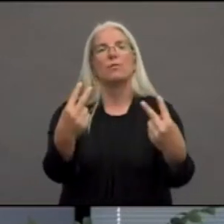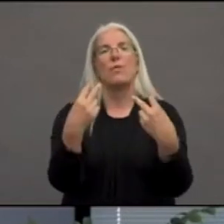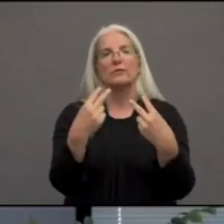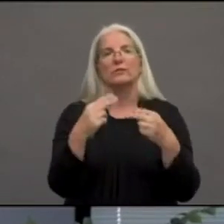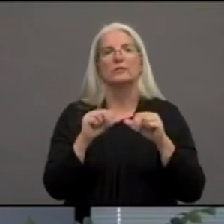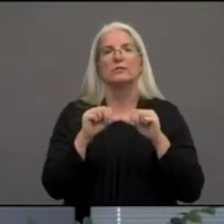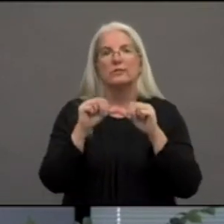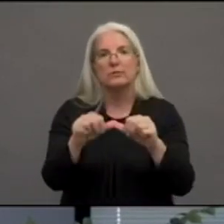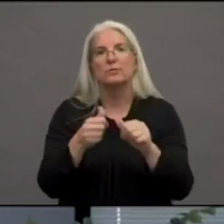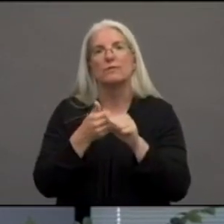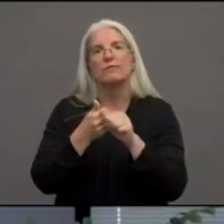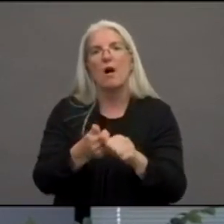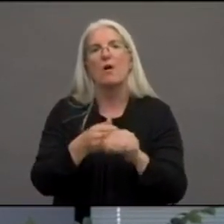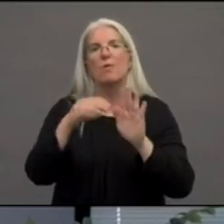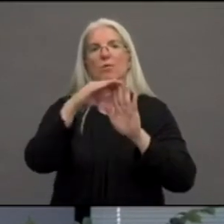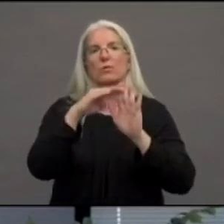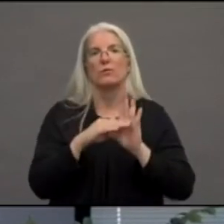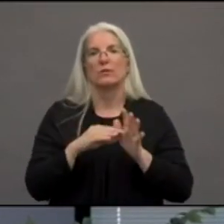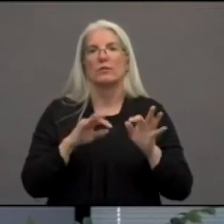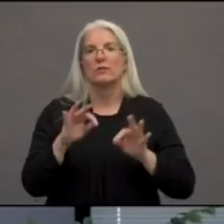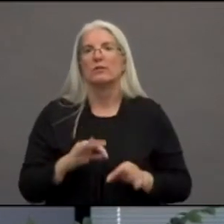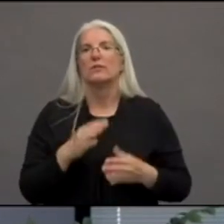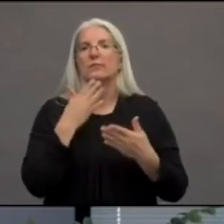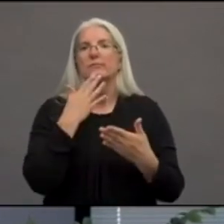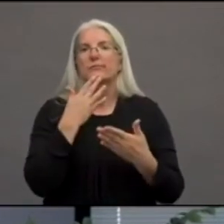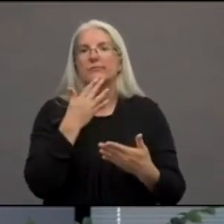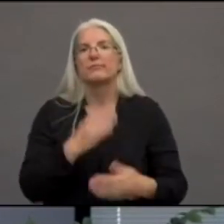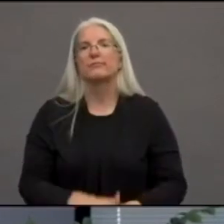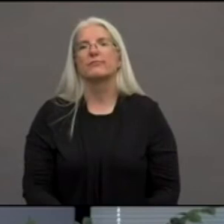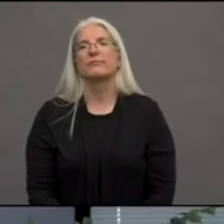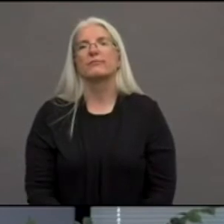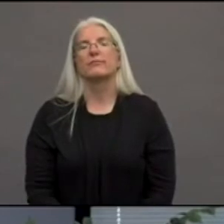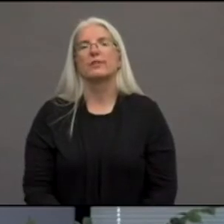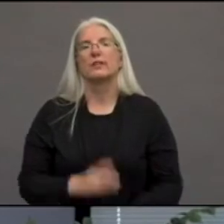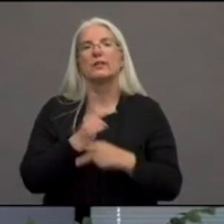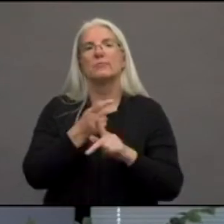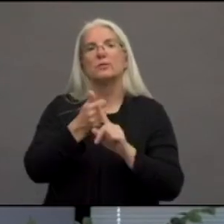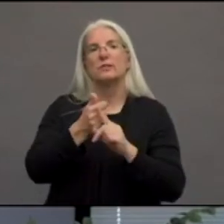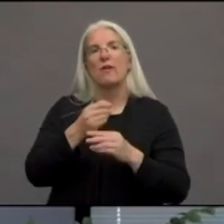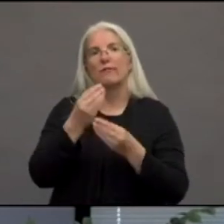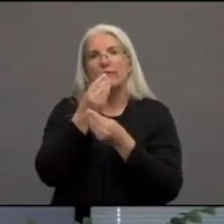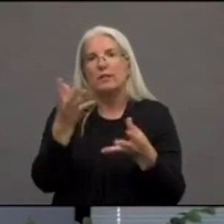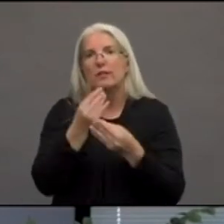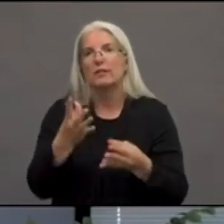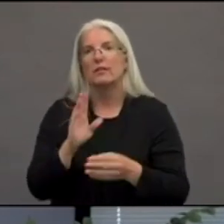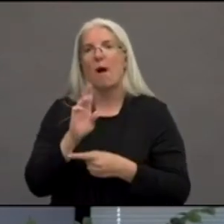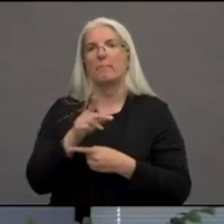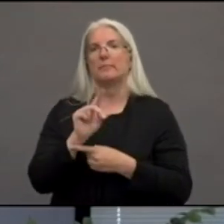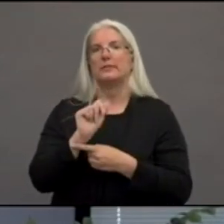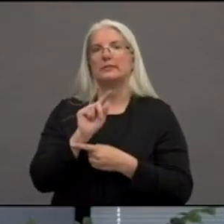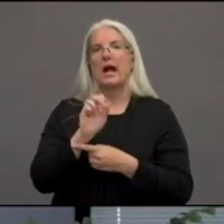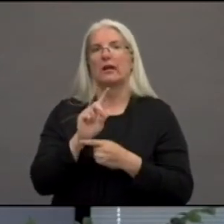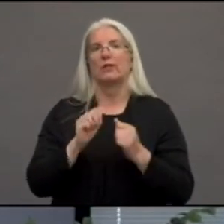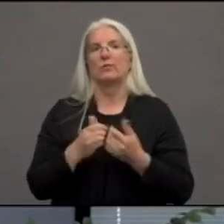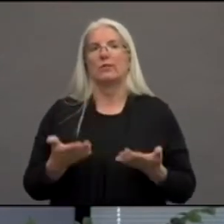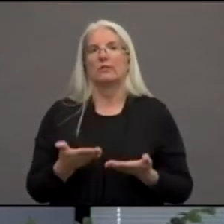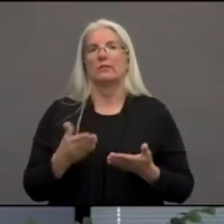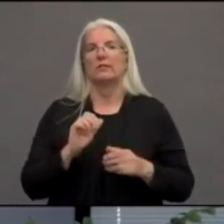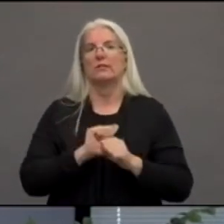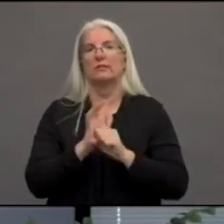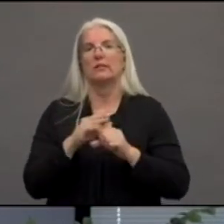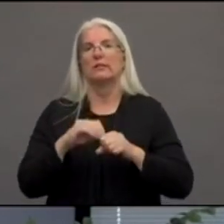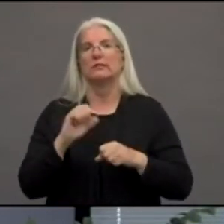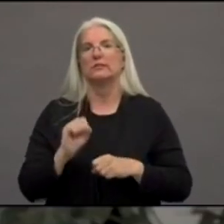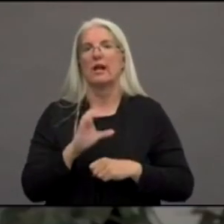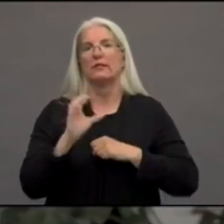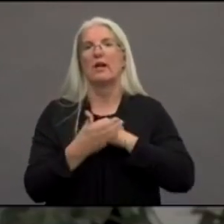social media pages to stay up to date on what's happening with COVID-19 in Santa Clara County, and expect the new order